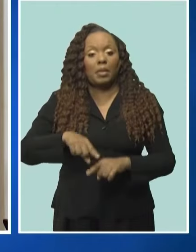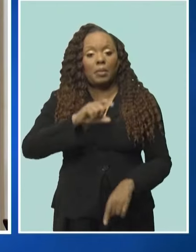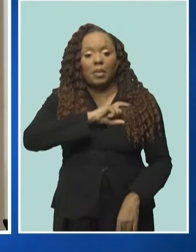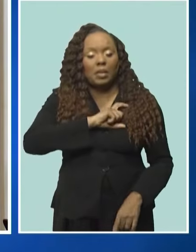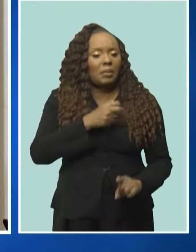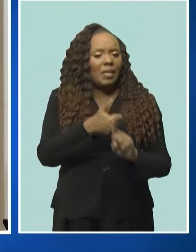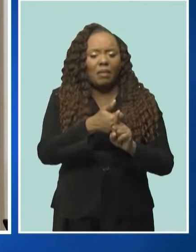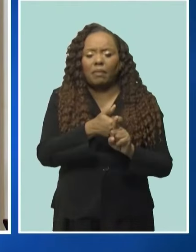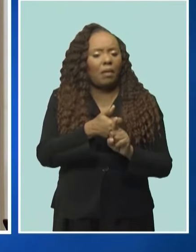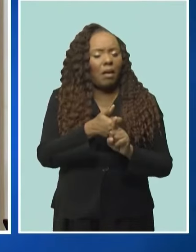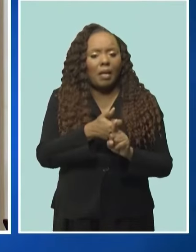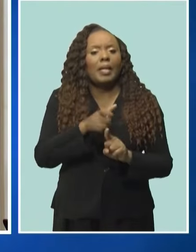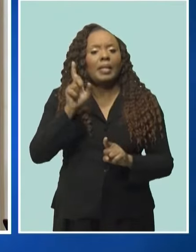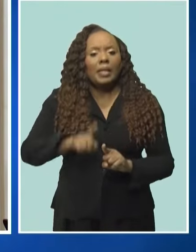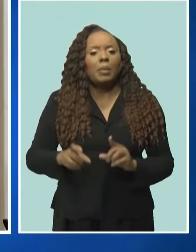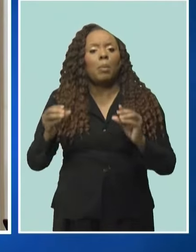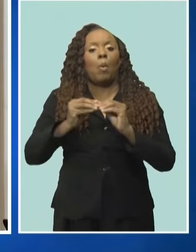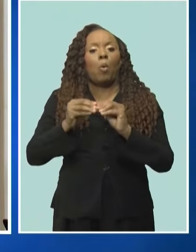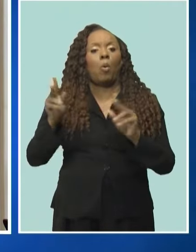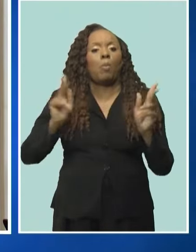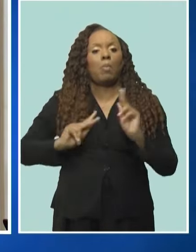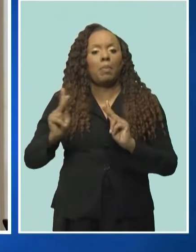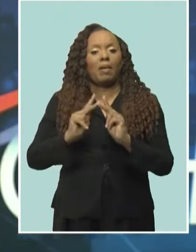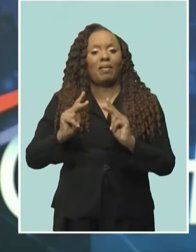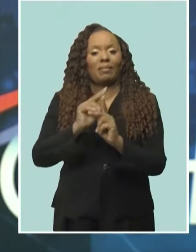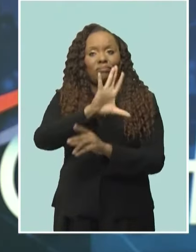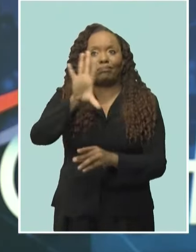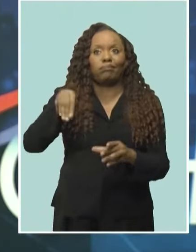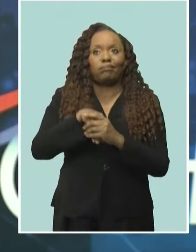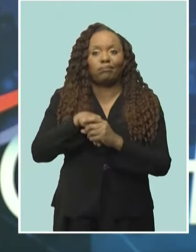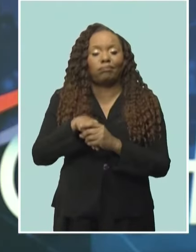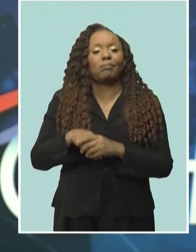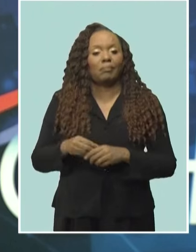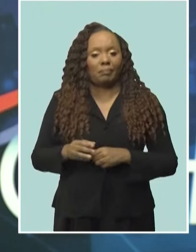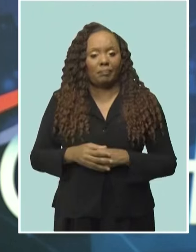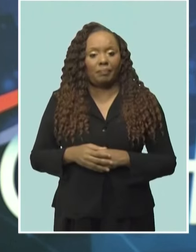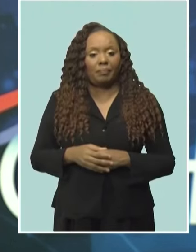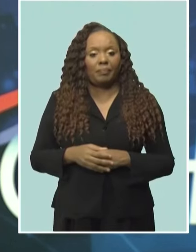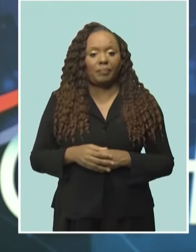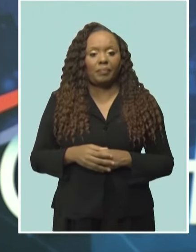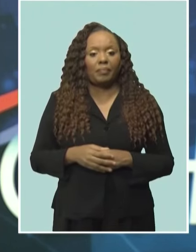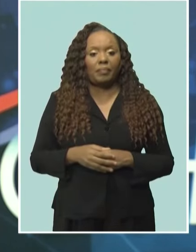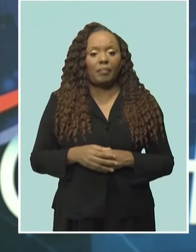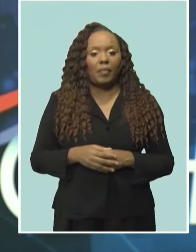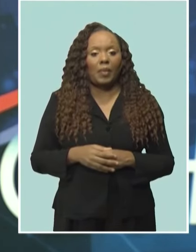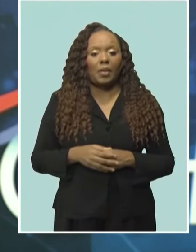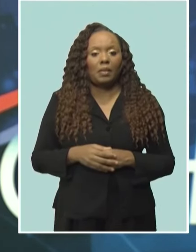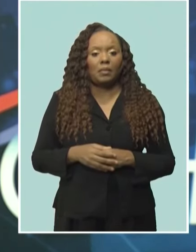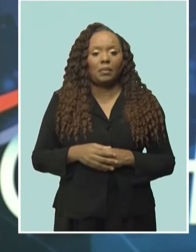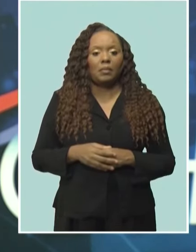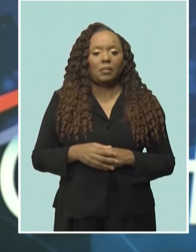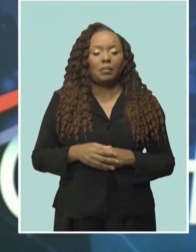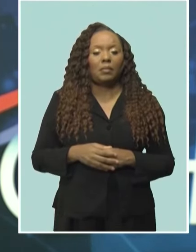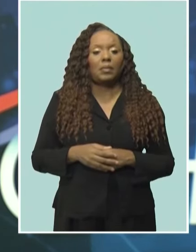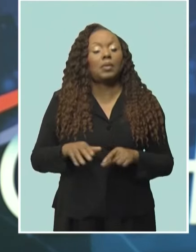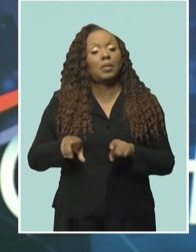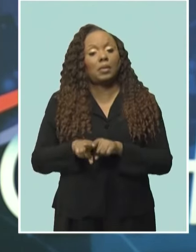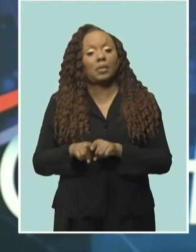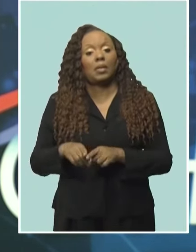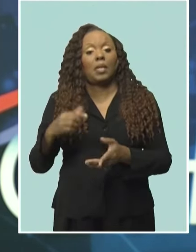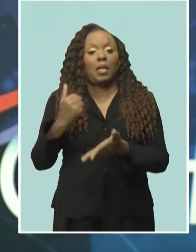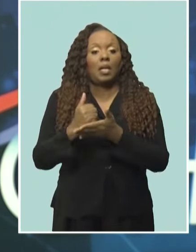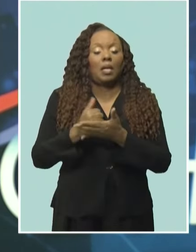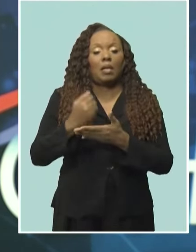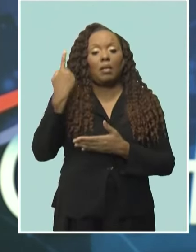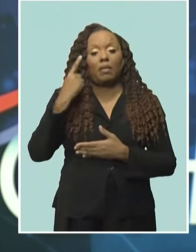Full stop. And we've been very, very clear about that. At that press conference, it was also announced that help is on the way